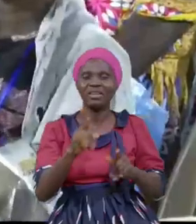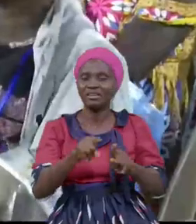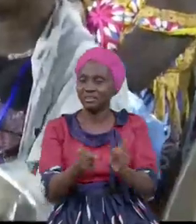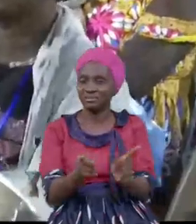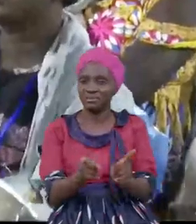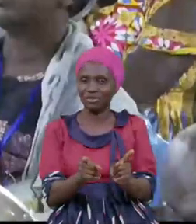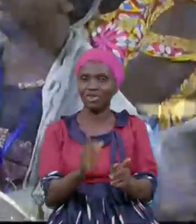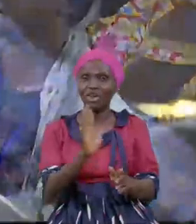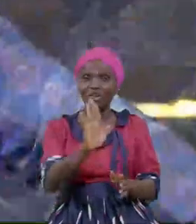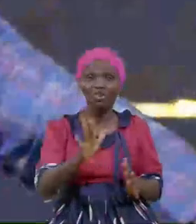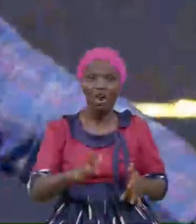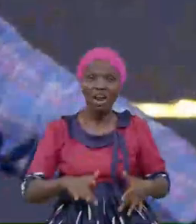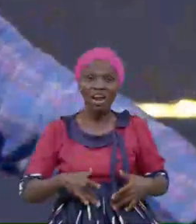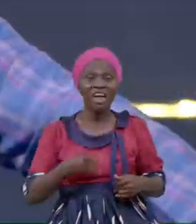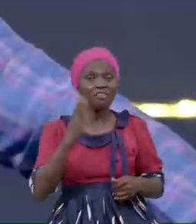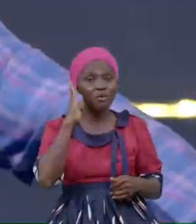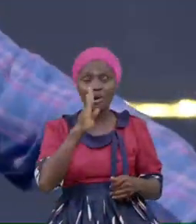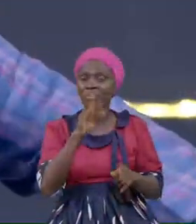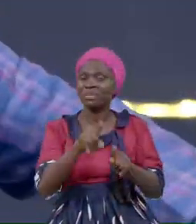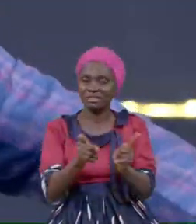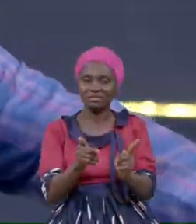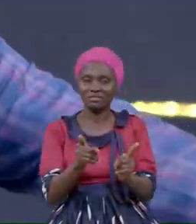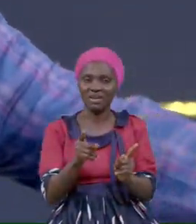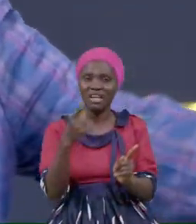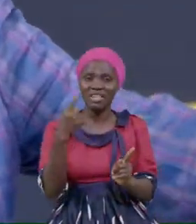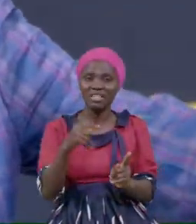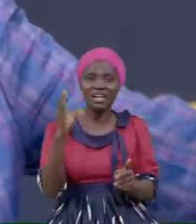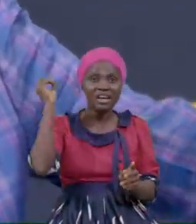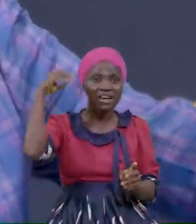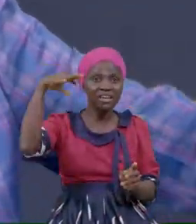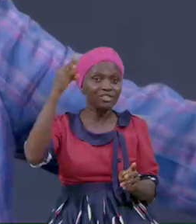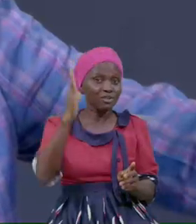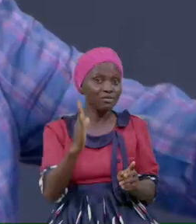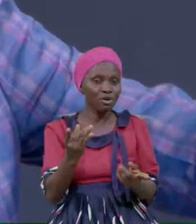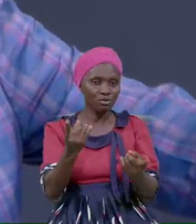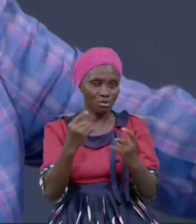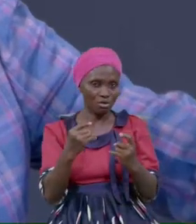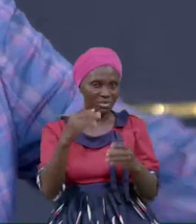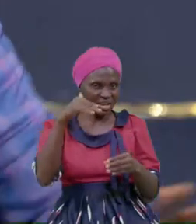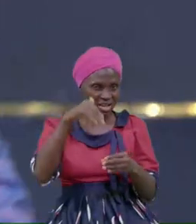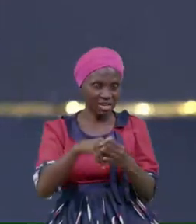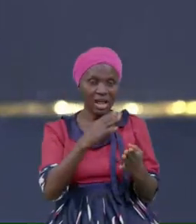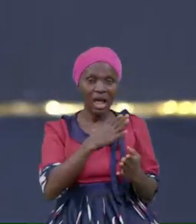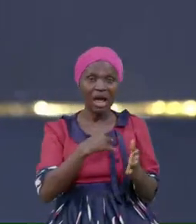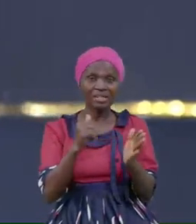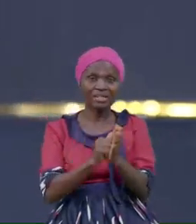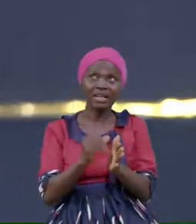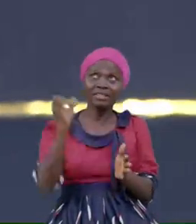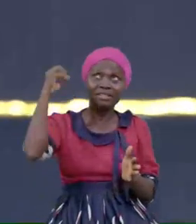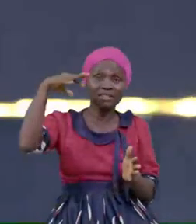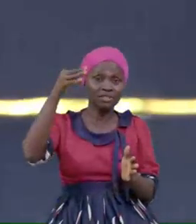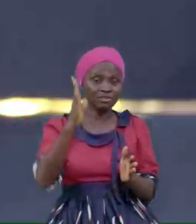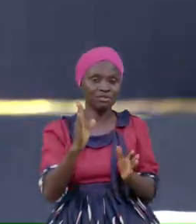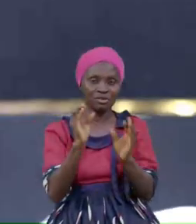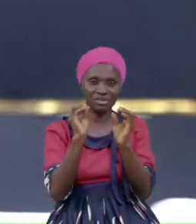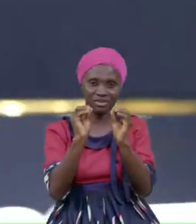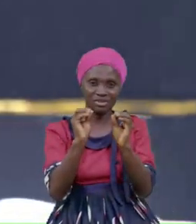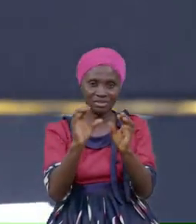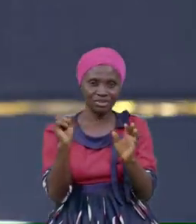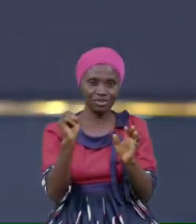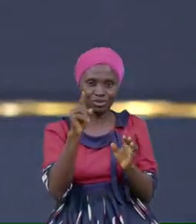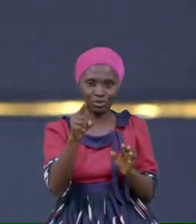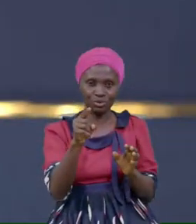The grace of God comes in. And that grace of God teaches you that now you deny what